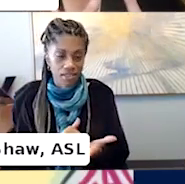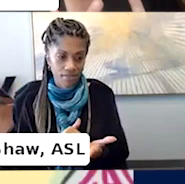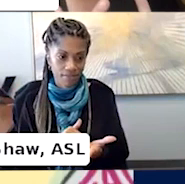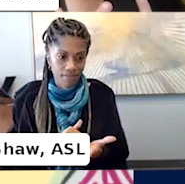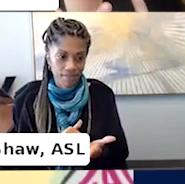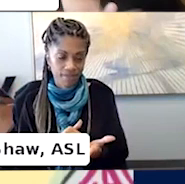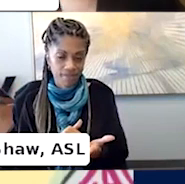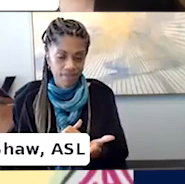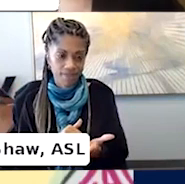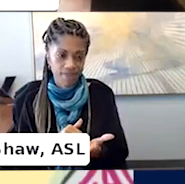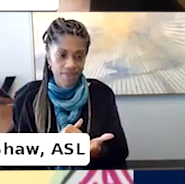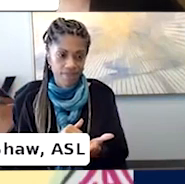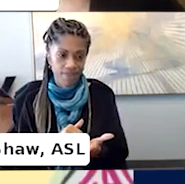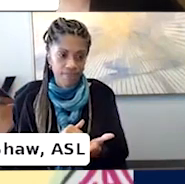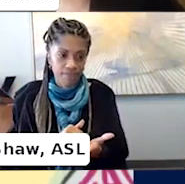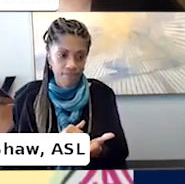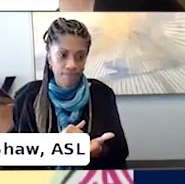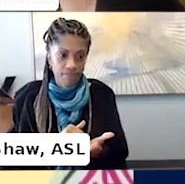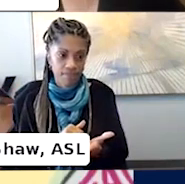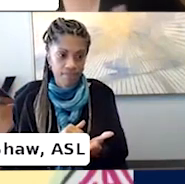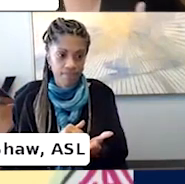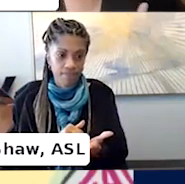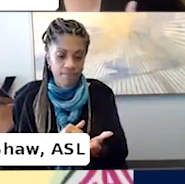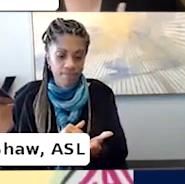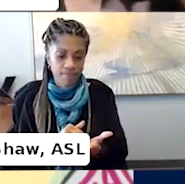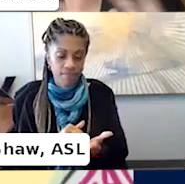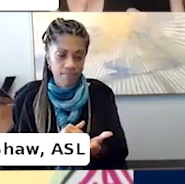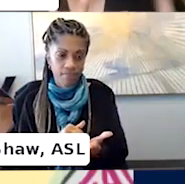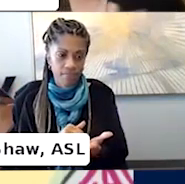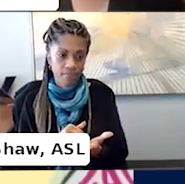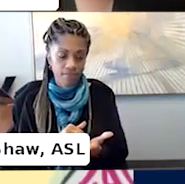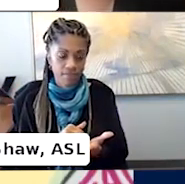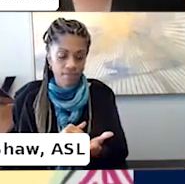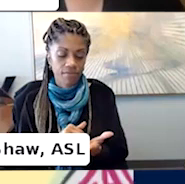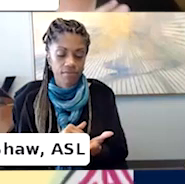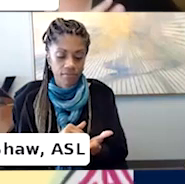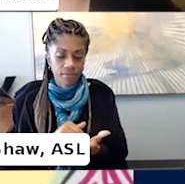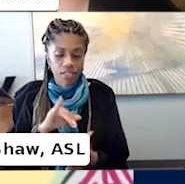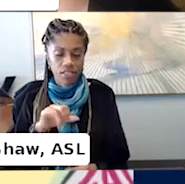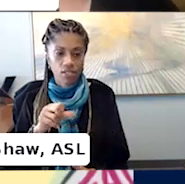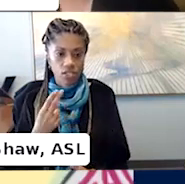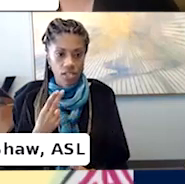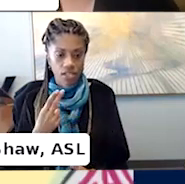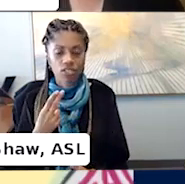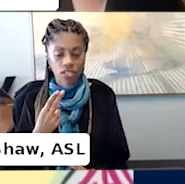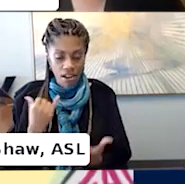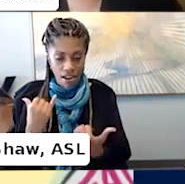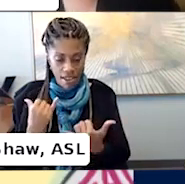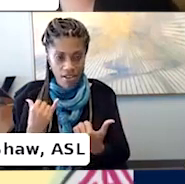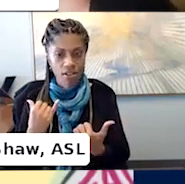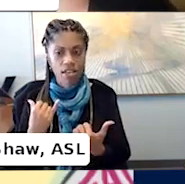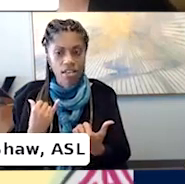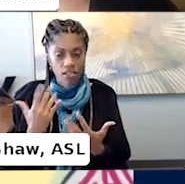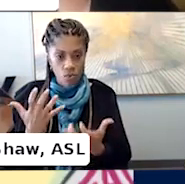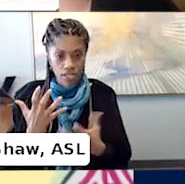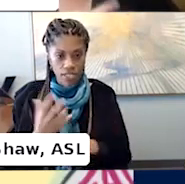As he now is sort of heading off to get his degree in library science and hopes to work for the Library of Congress one